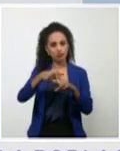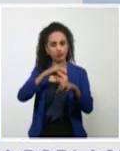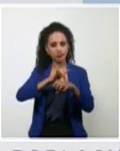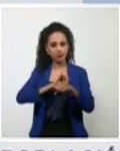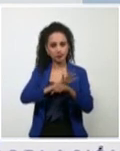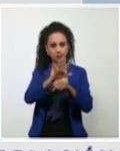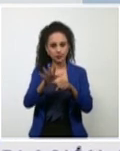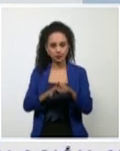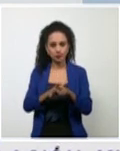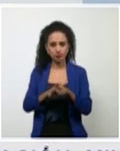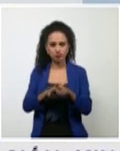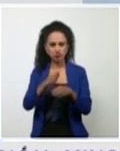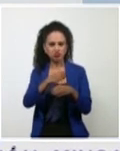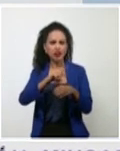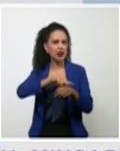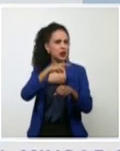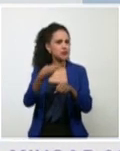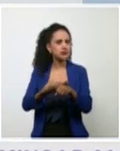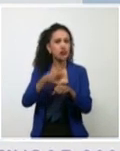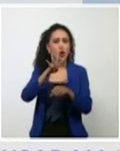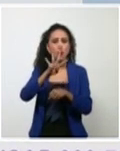2,365,427 cases are accumulating.